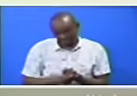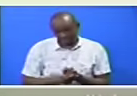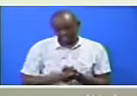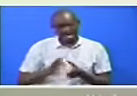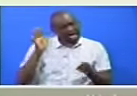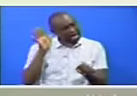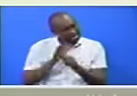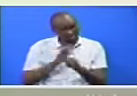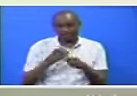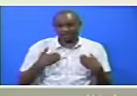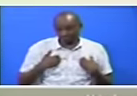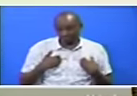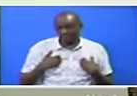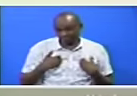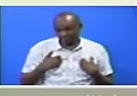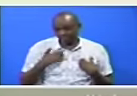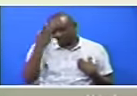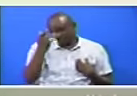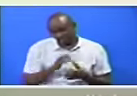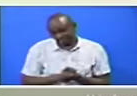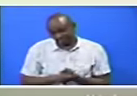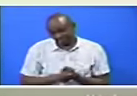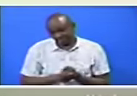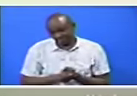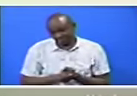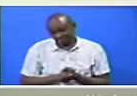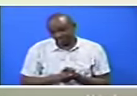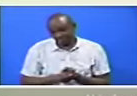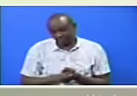yazidi kwa sababu